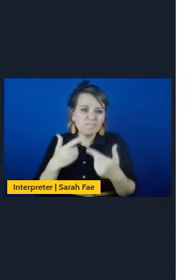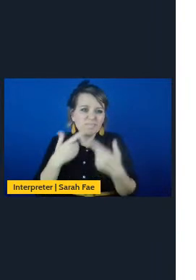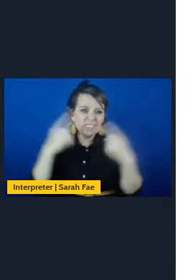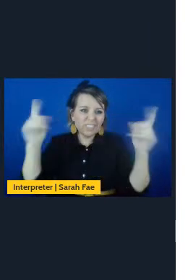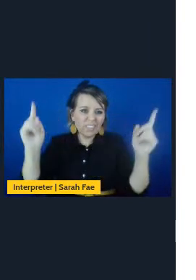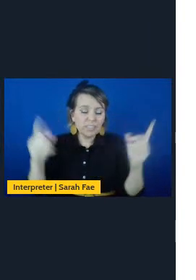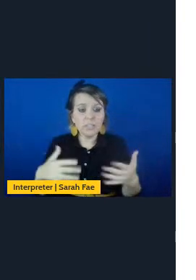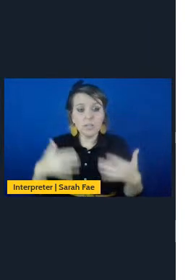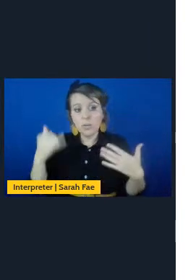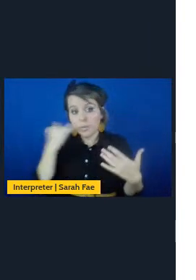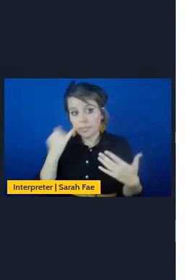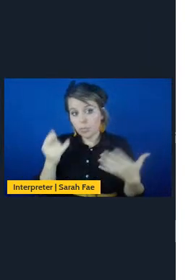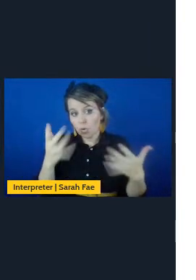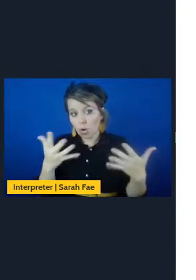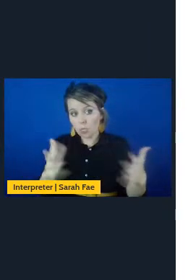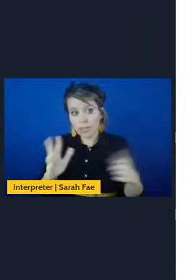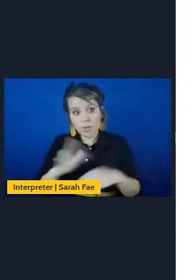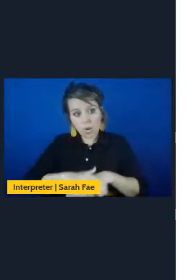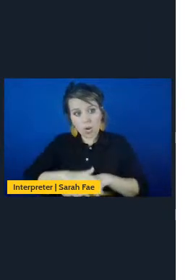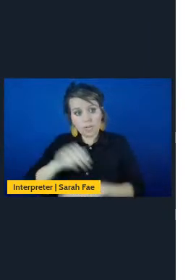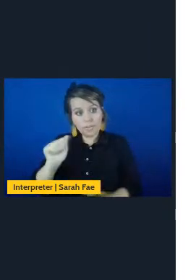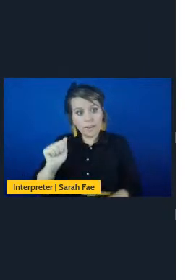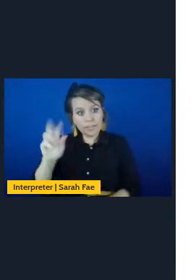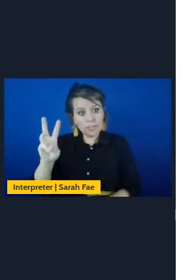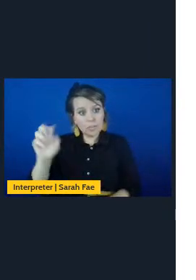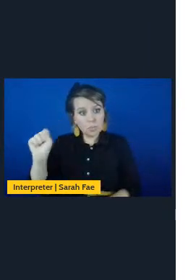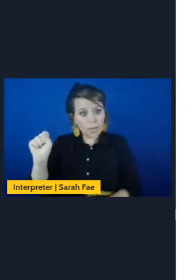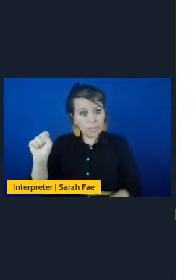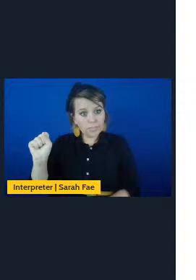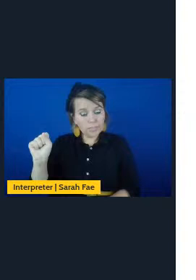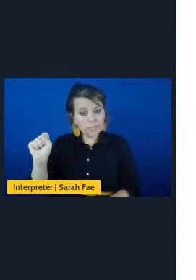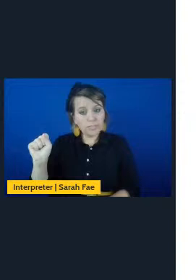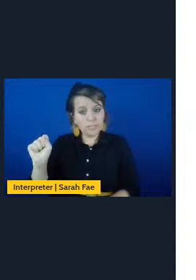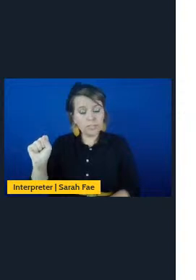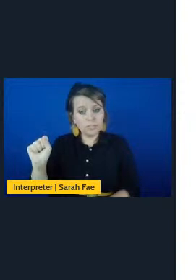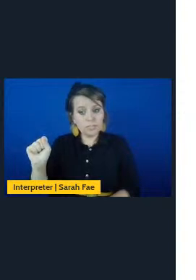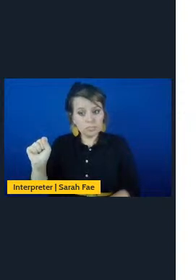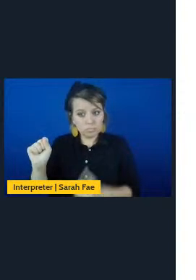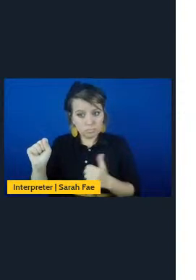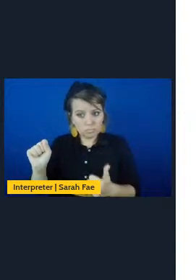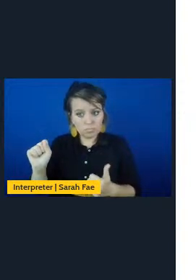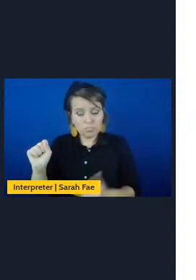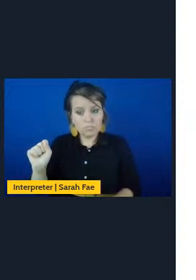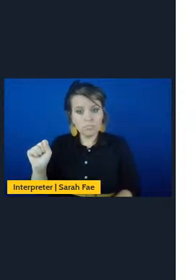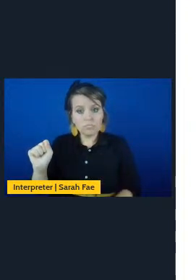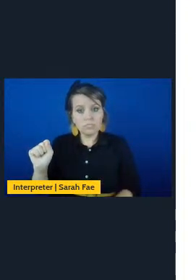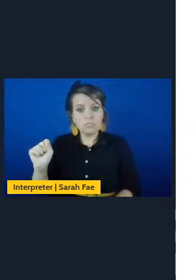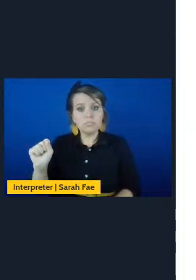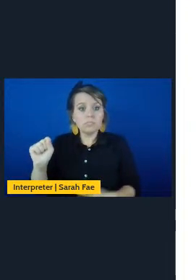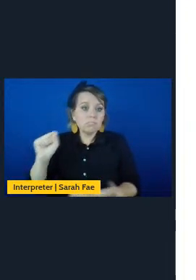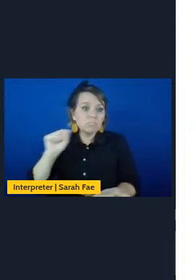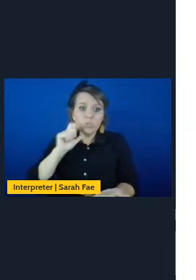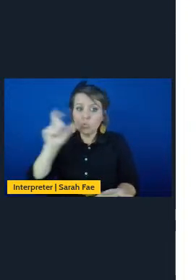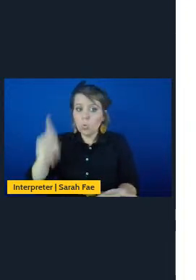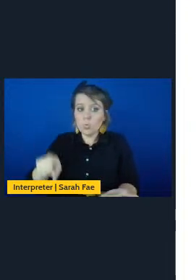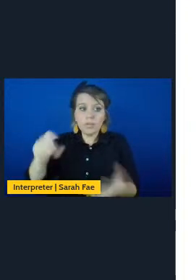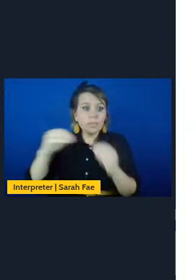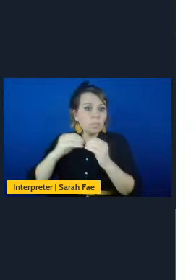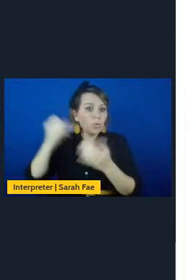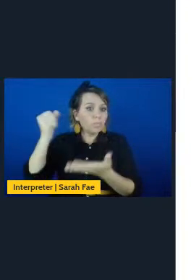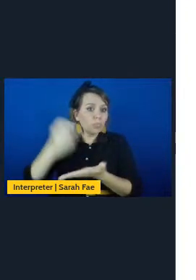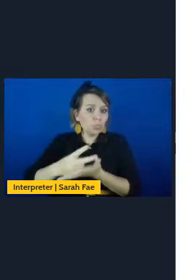are already on AWS, we need no approval to use code pipeline for